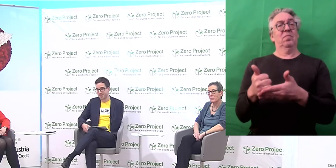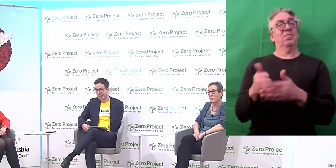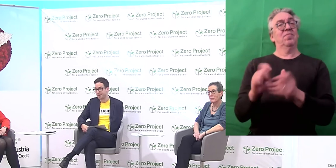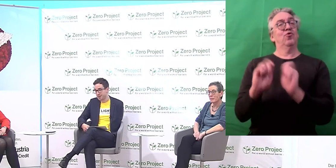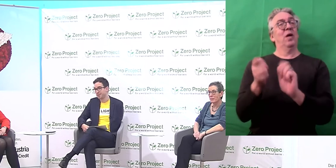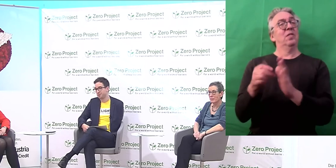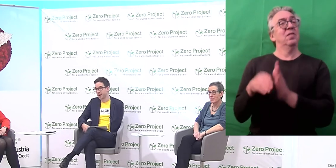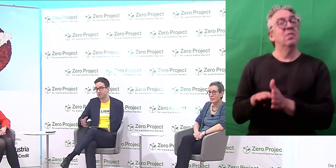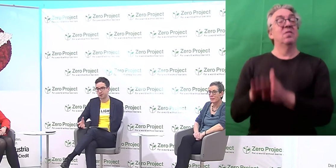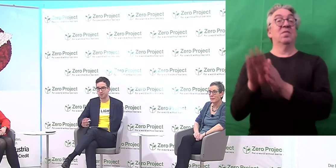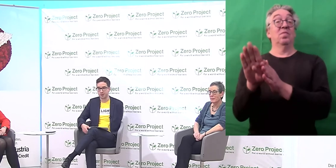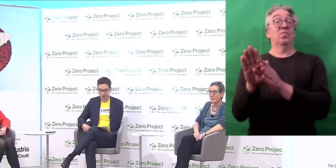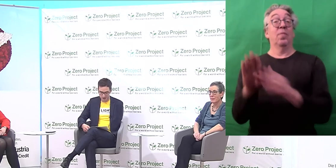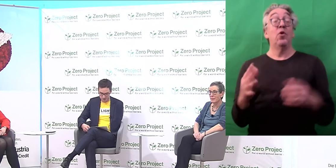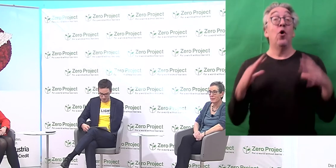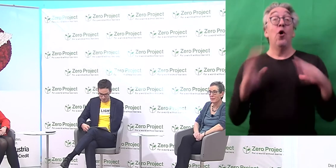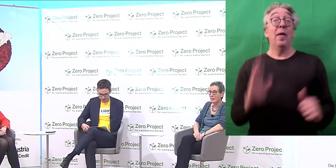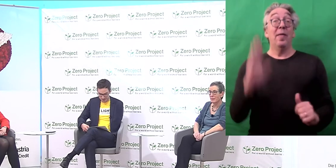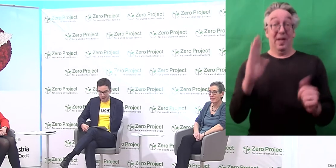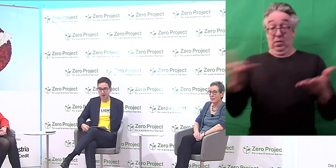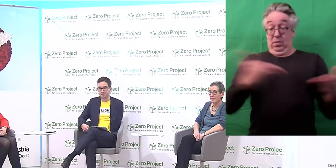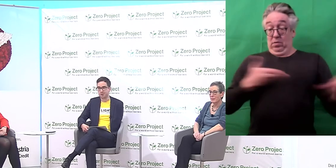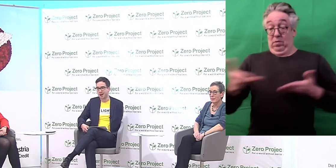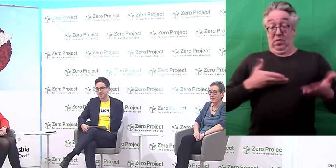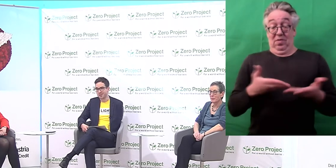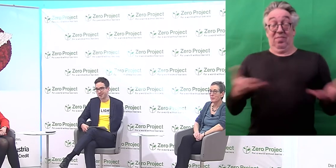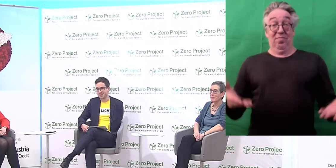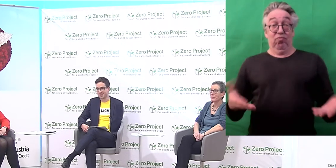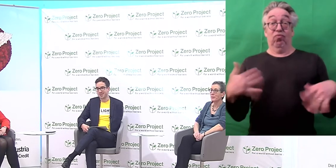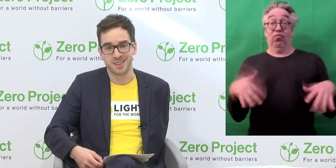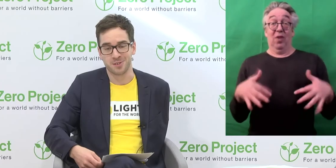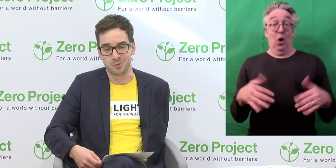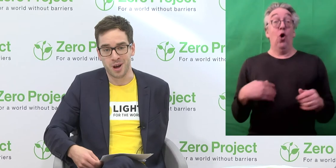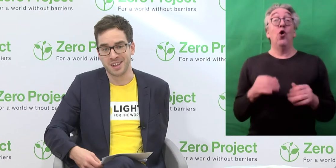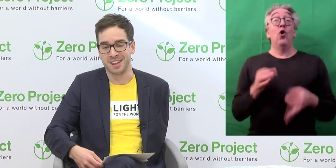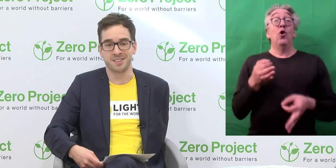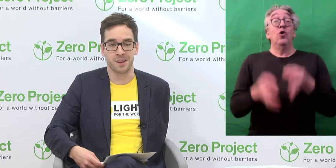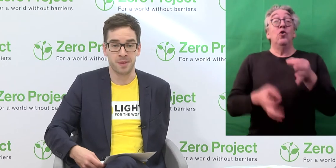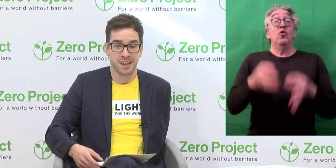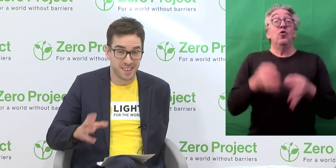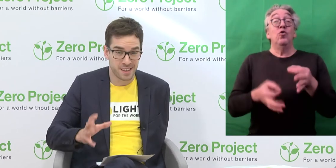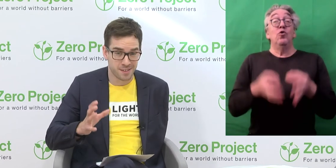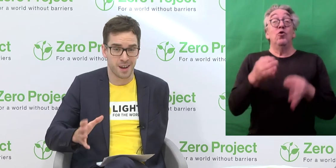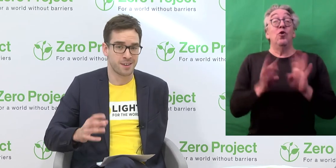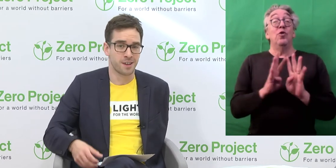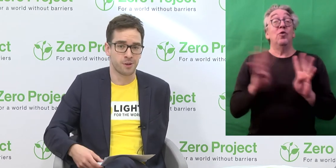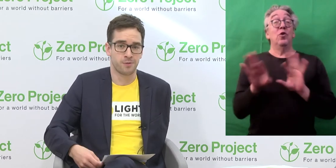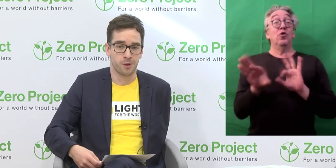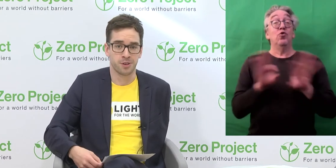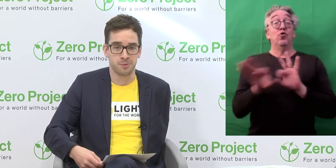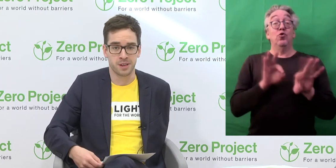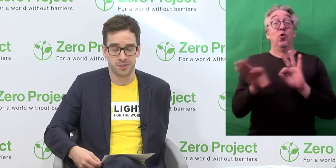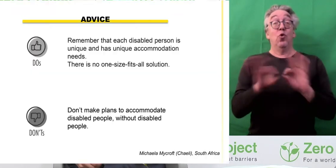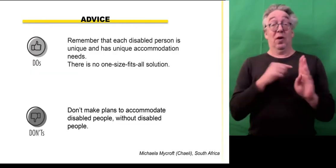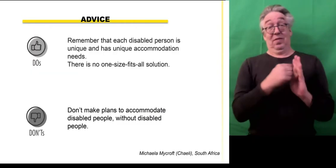nominations came in and we have a wonderful jury. We have a slide on that as well. And they decided out of all